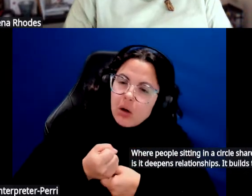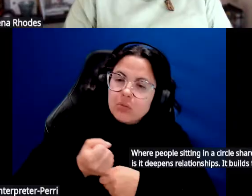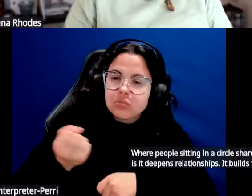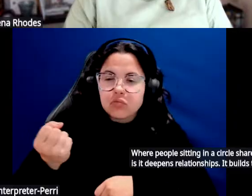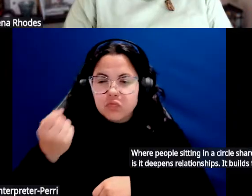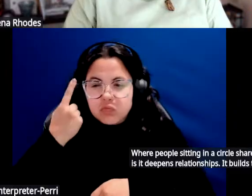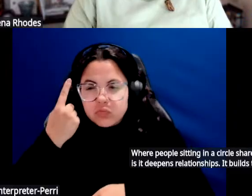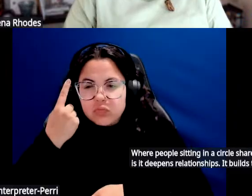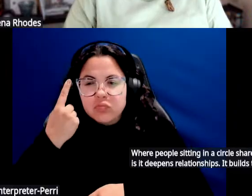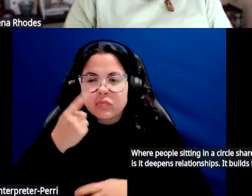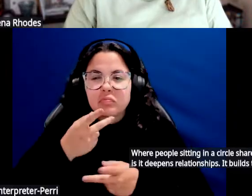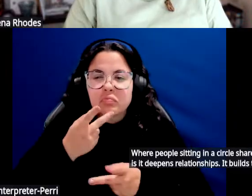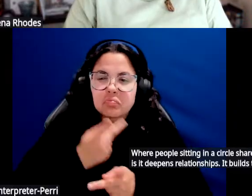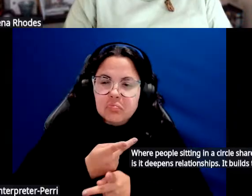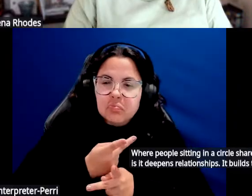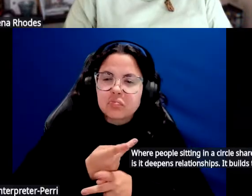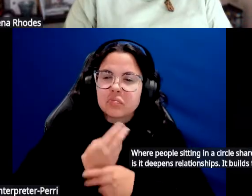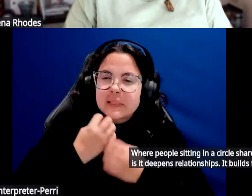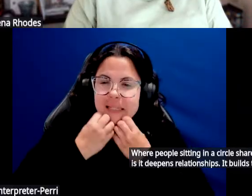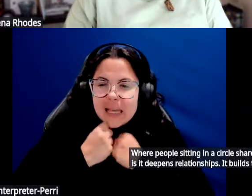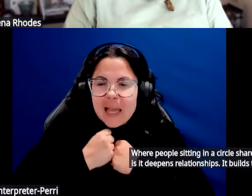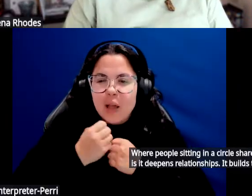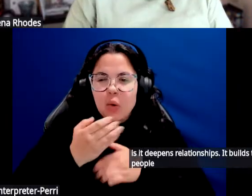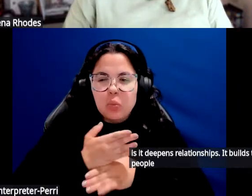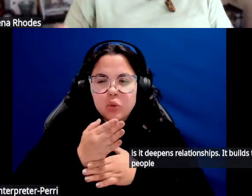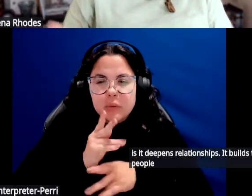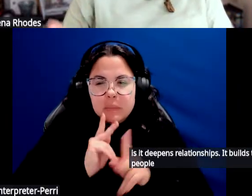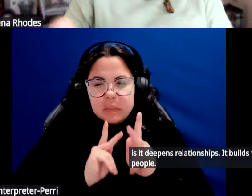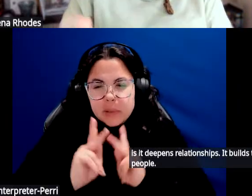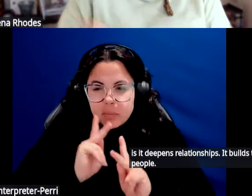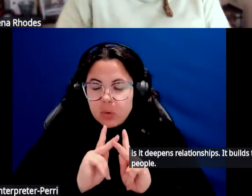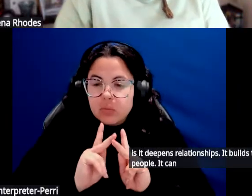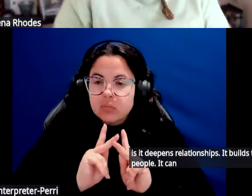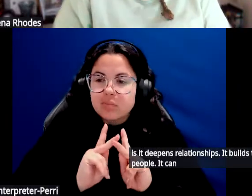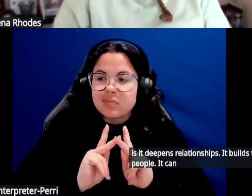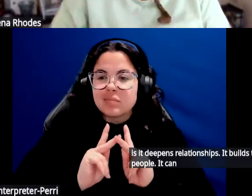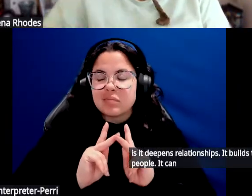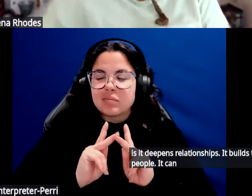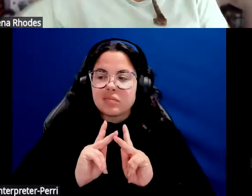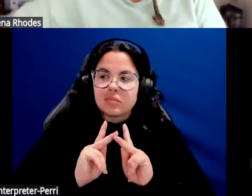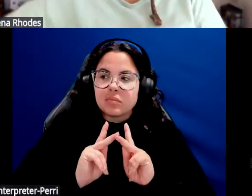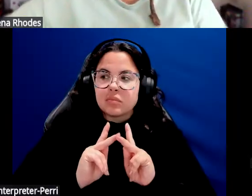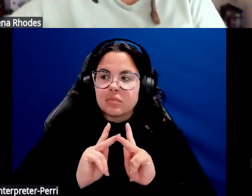understanding, and caring between people. It can breach